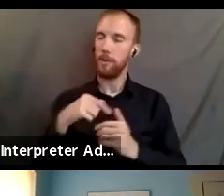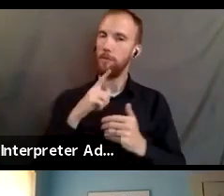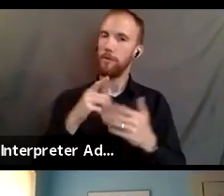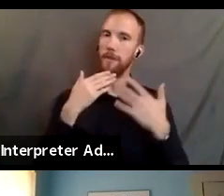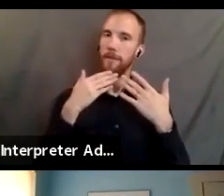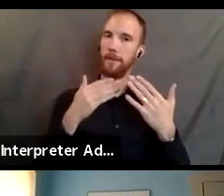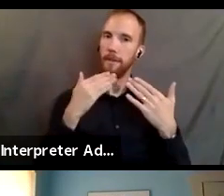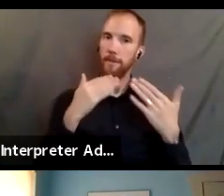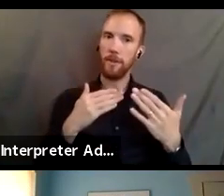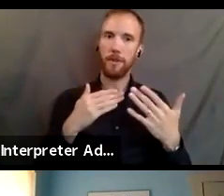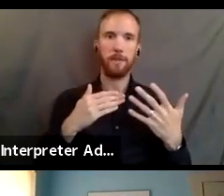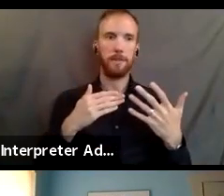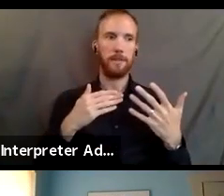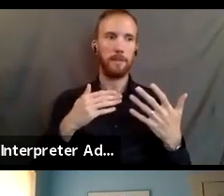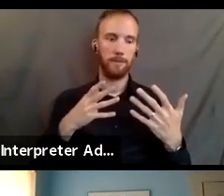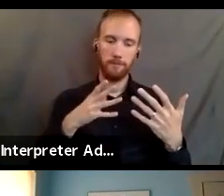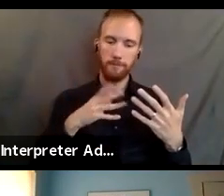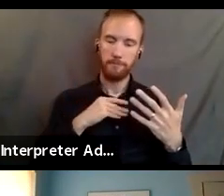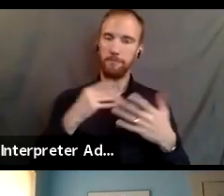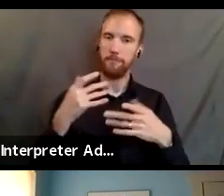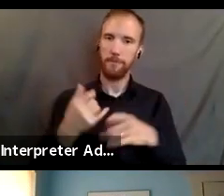have been a winner